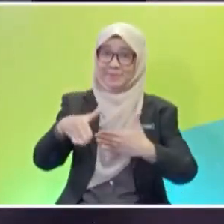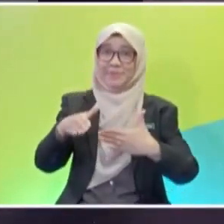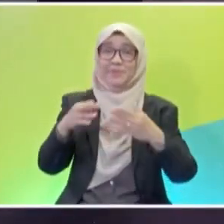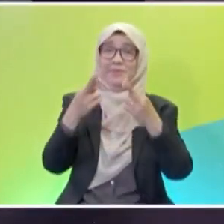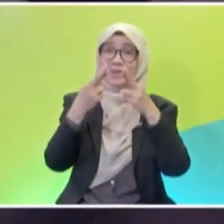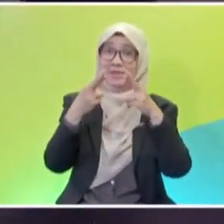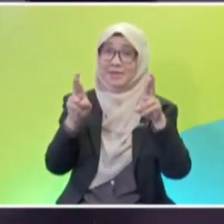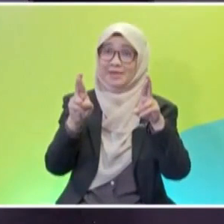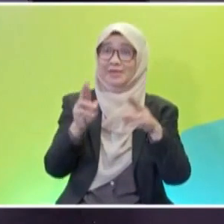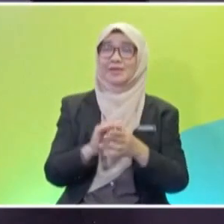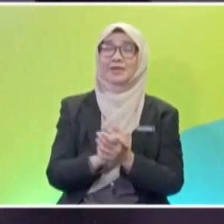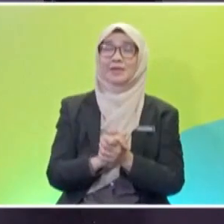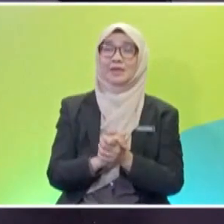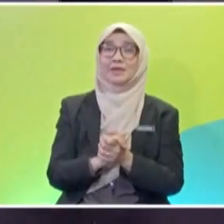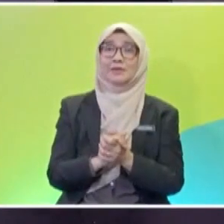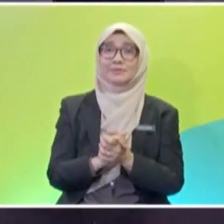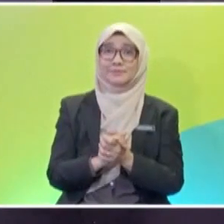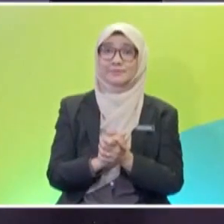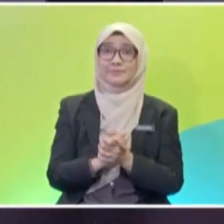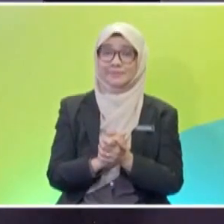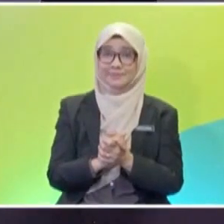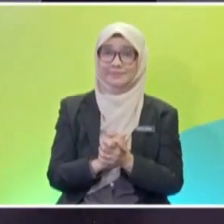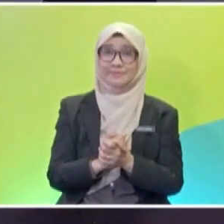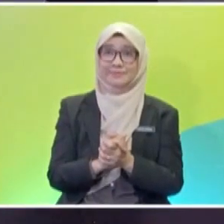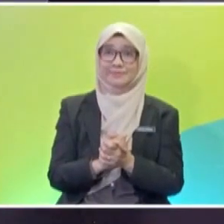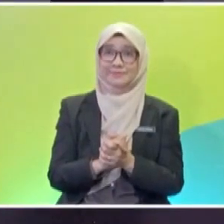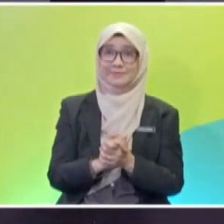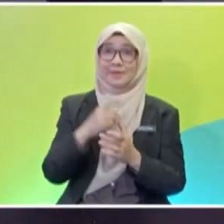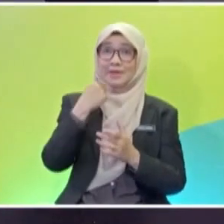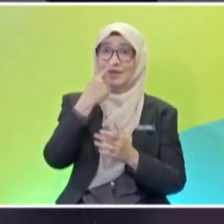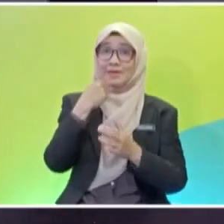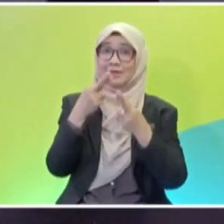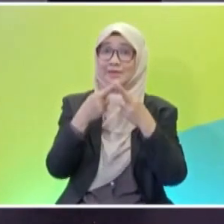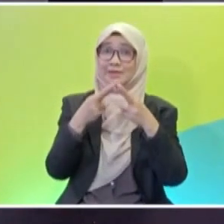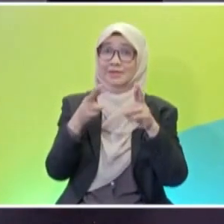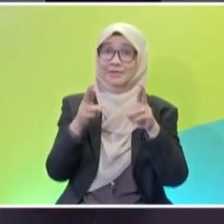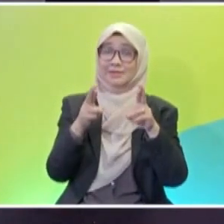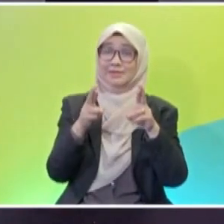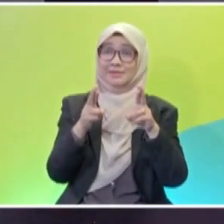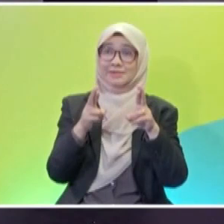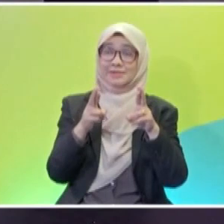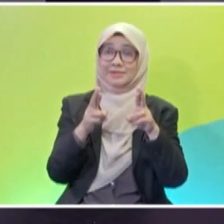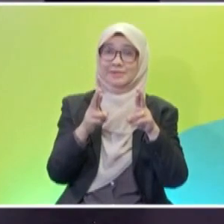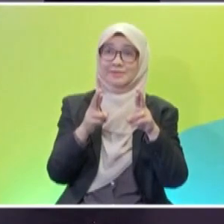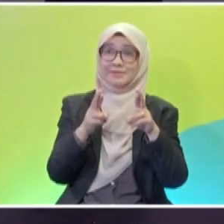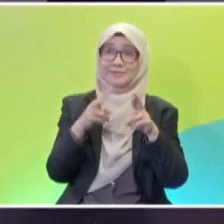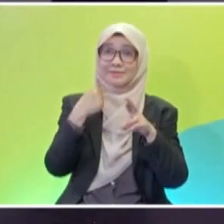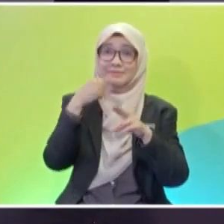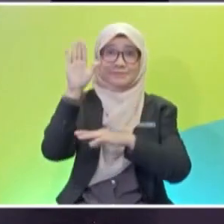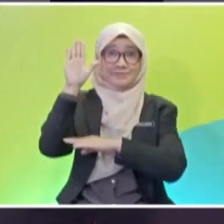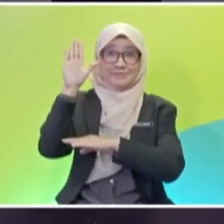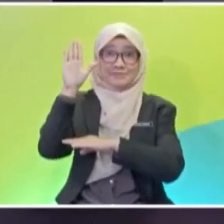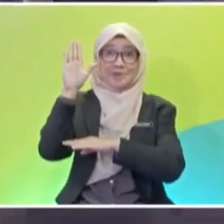Wonderful. Giving their answers. Who's ready? All right. Anyone wants to start? Who's first? Or volunteer for number